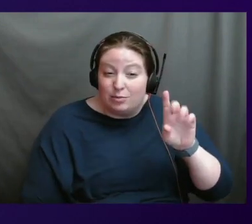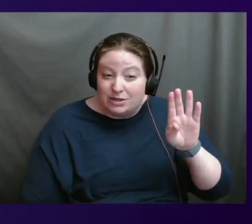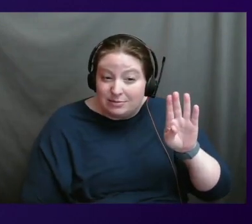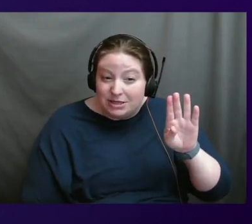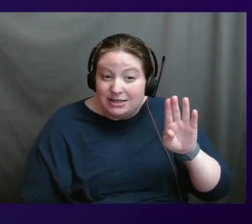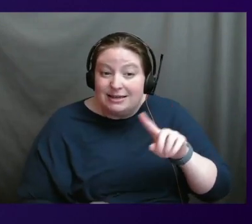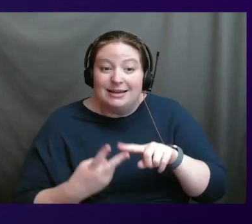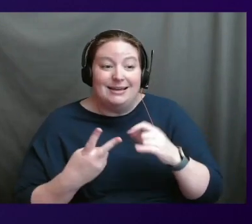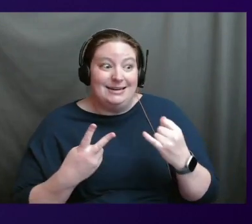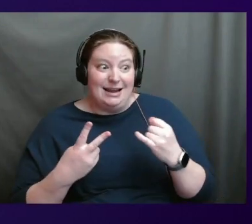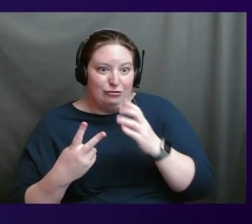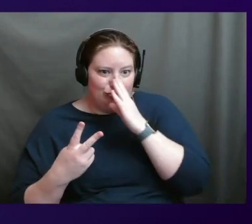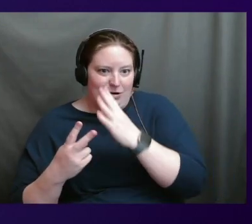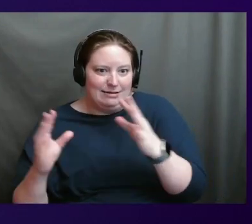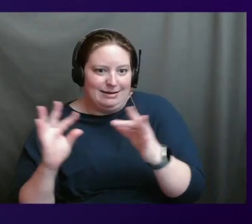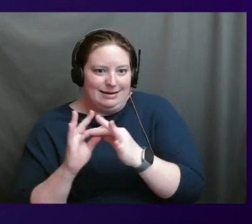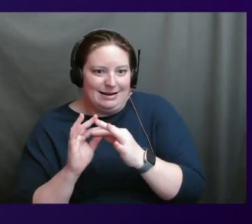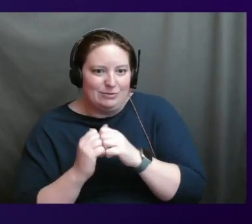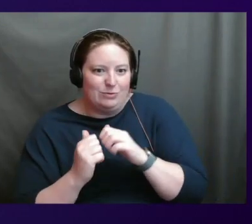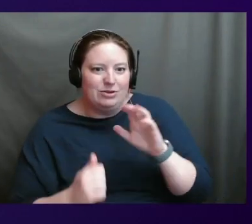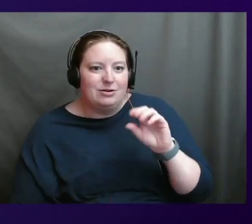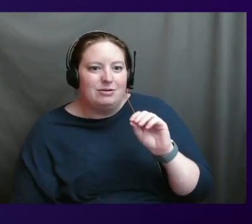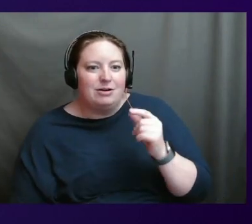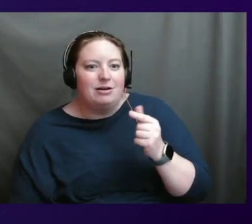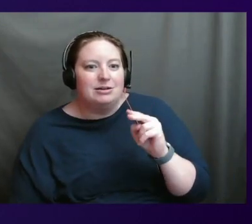Cognito. And again, I don't have to write that code.